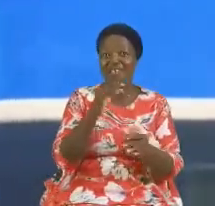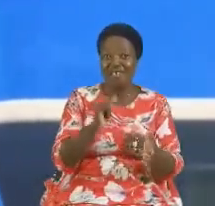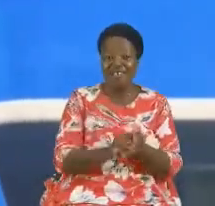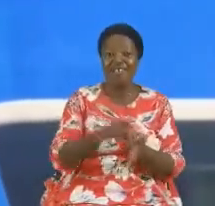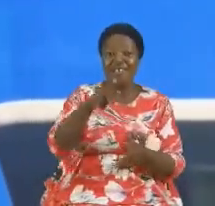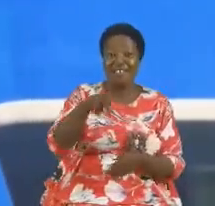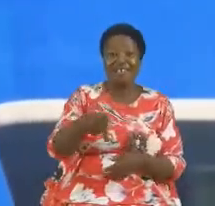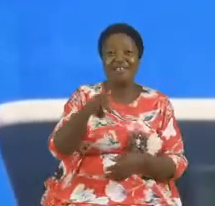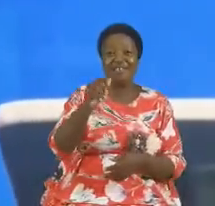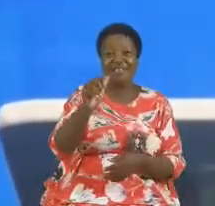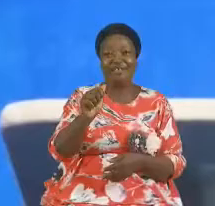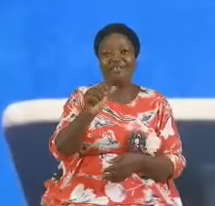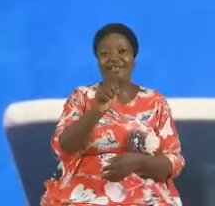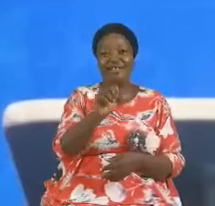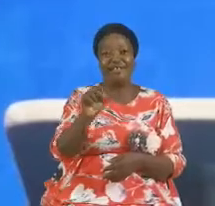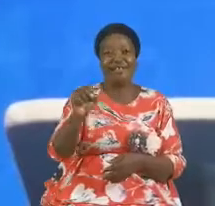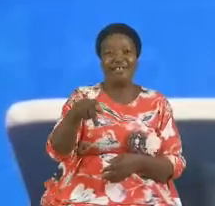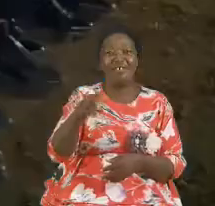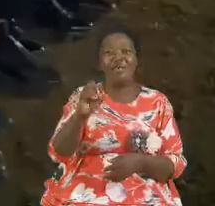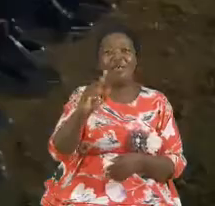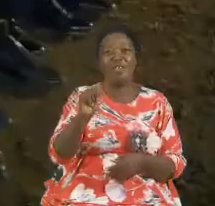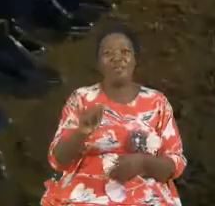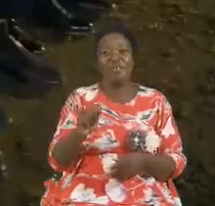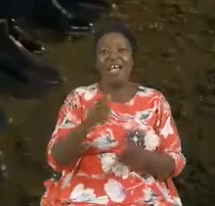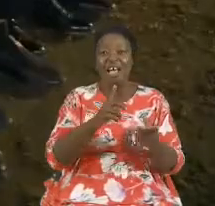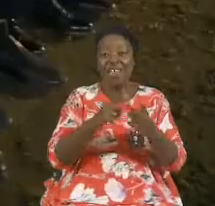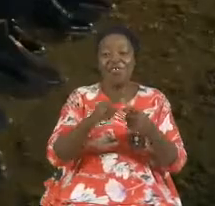now you got passport,